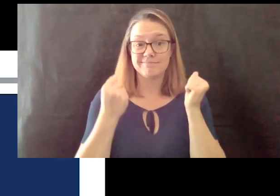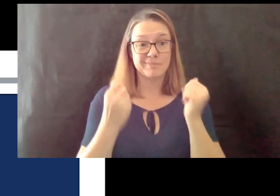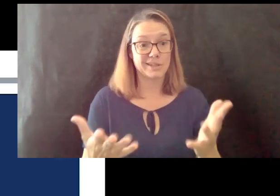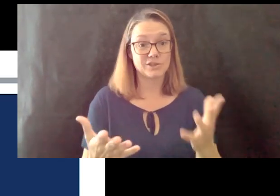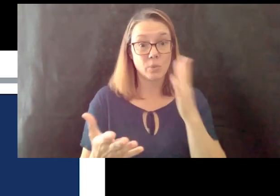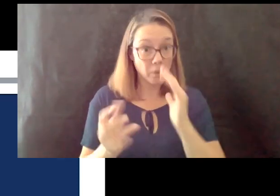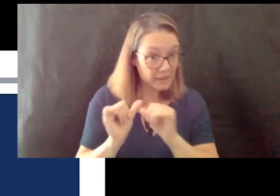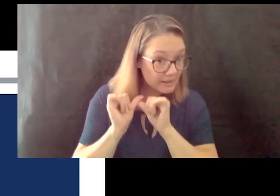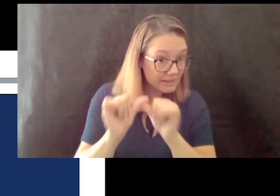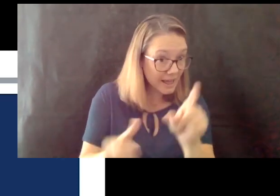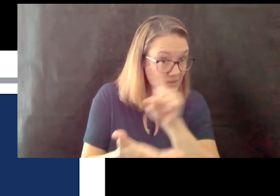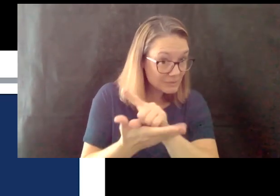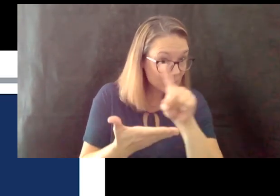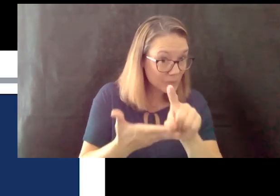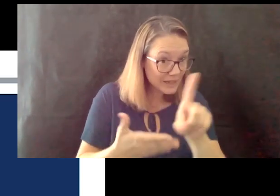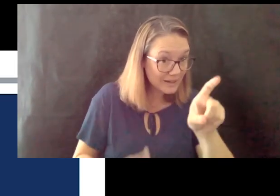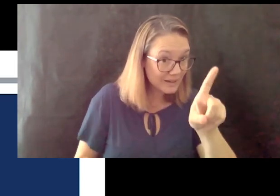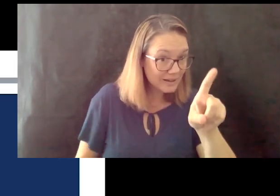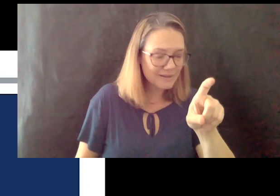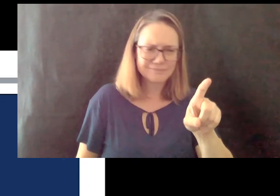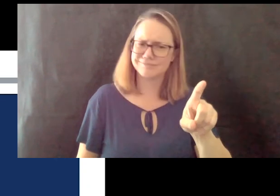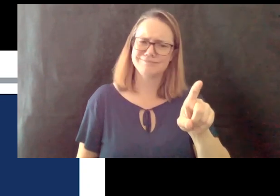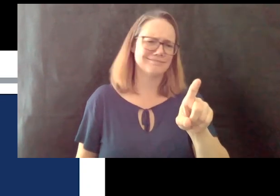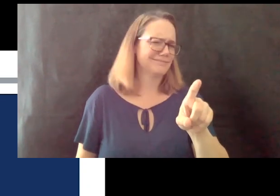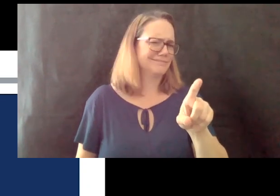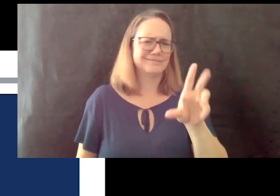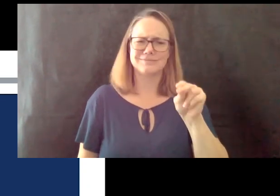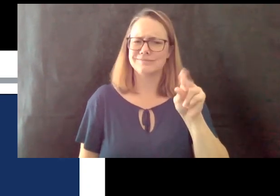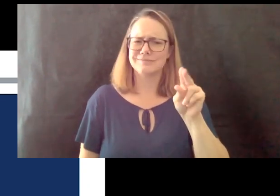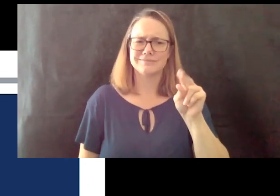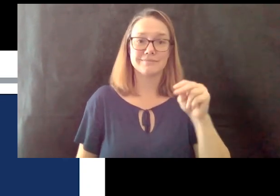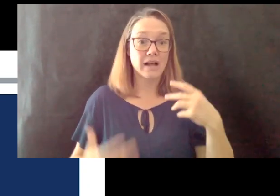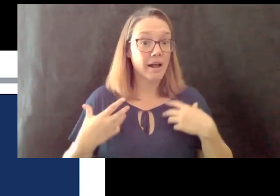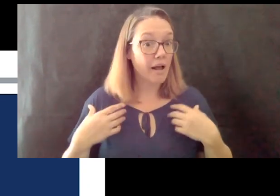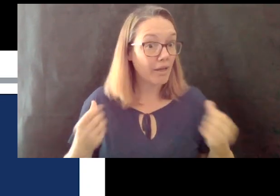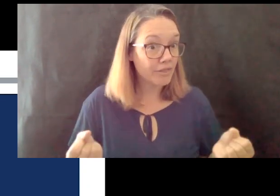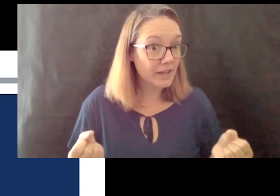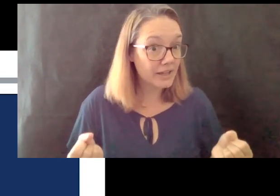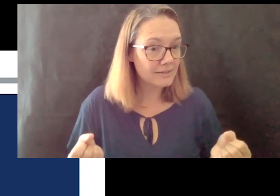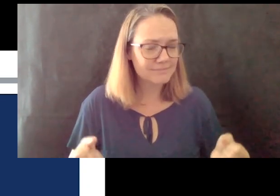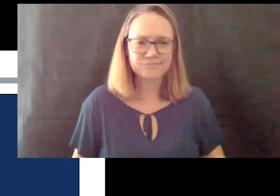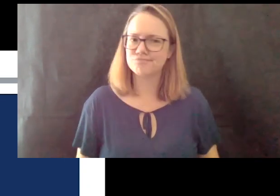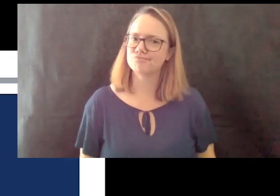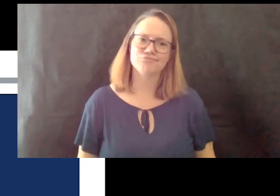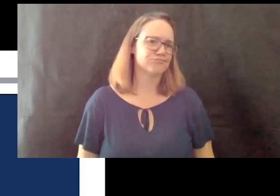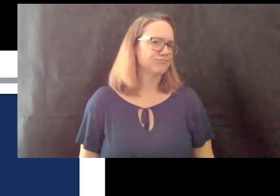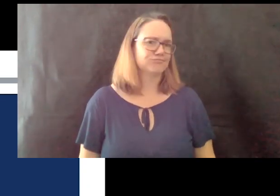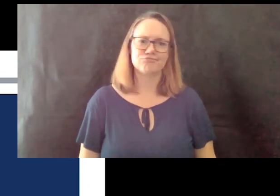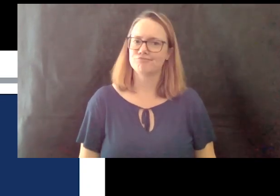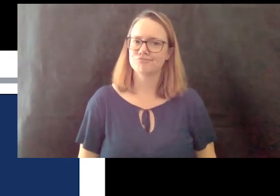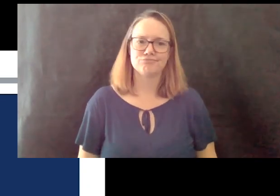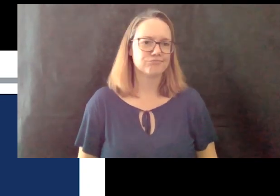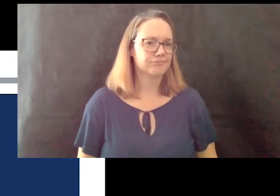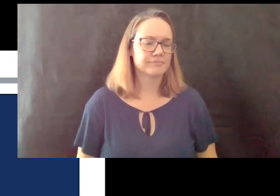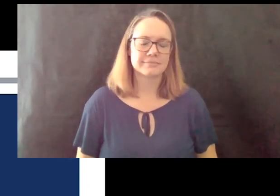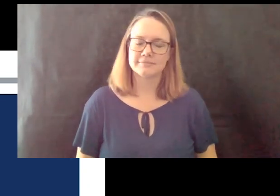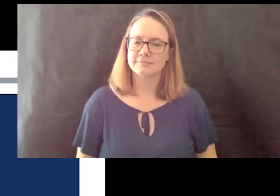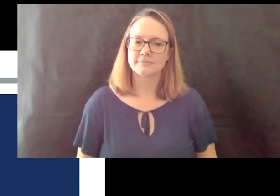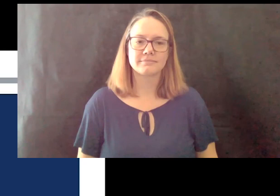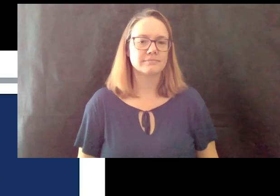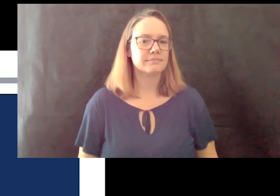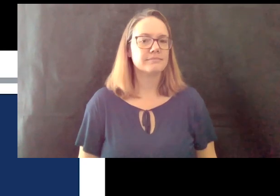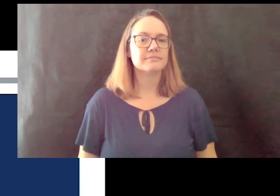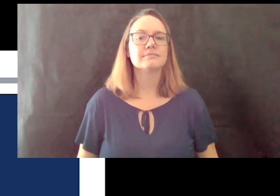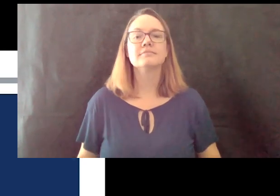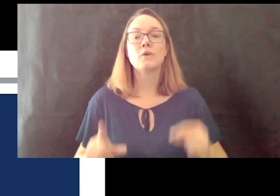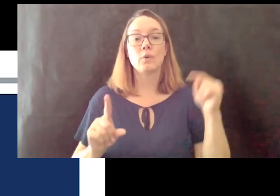Not a ton. And would it last you a week? Definitely not. And would it be healthy for you?